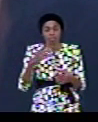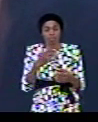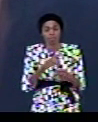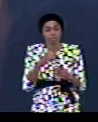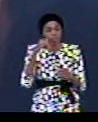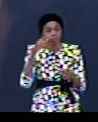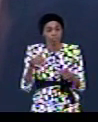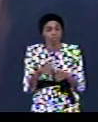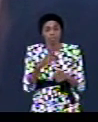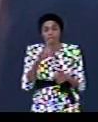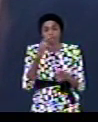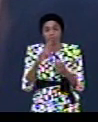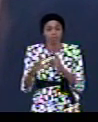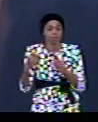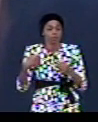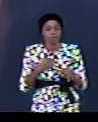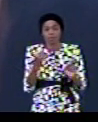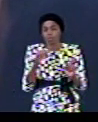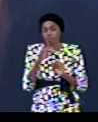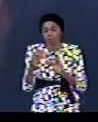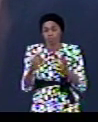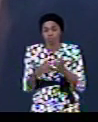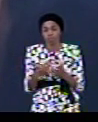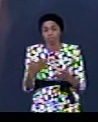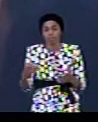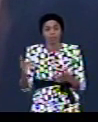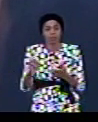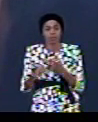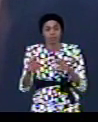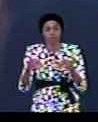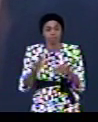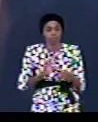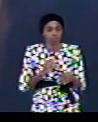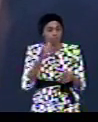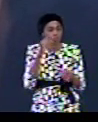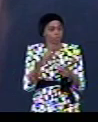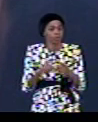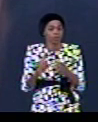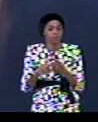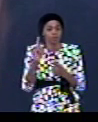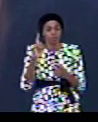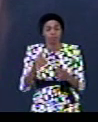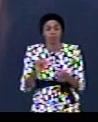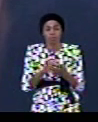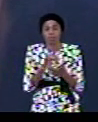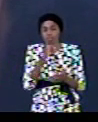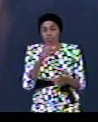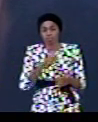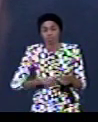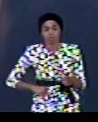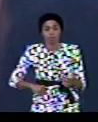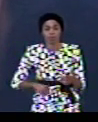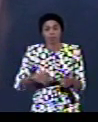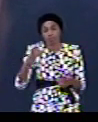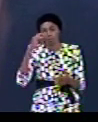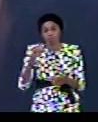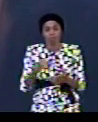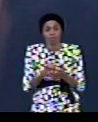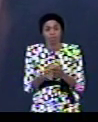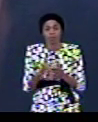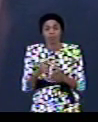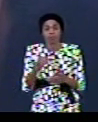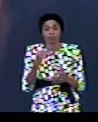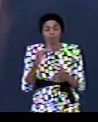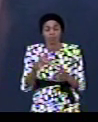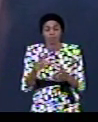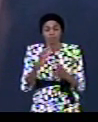them, We cannot do this thing, to give our sister to one that is uncircumcised, for that were a reproach